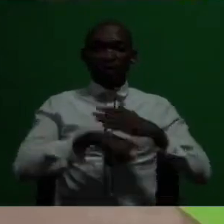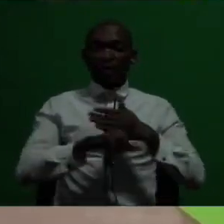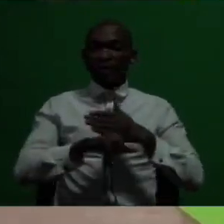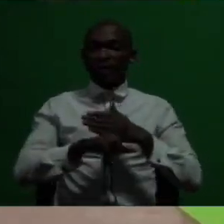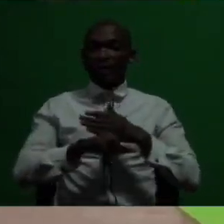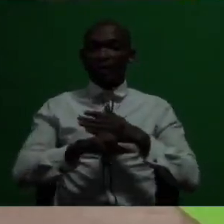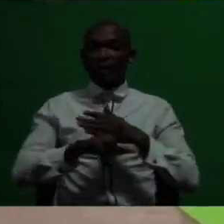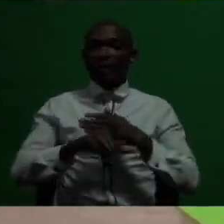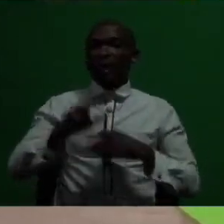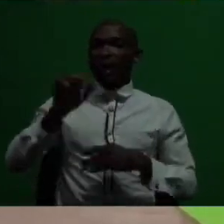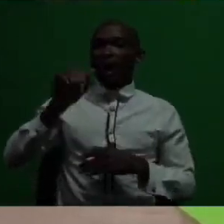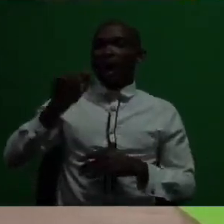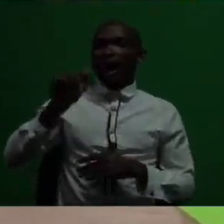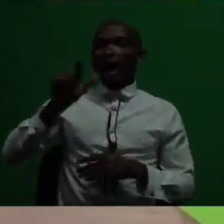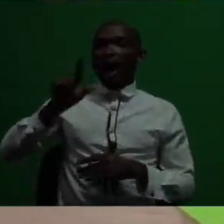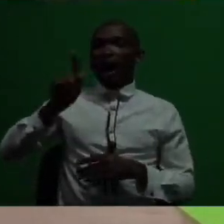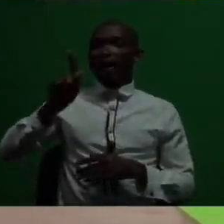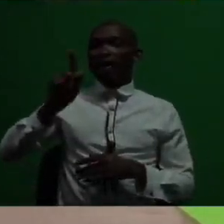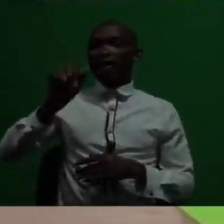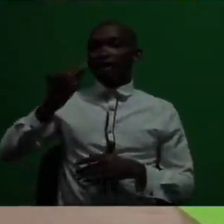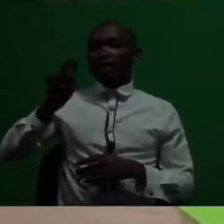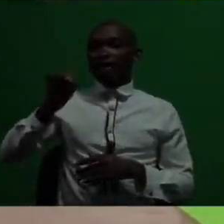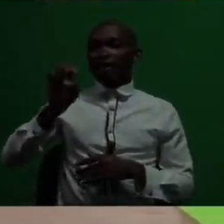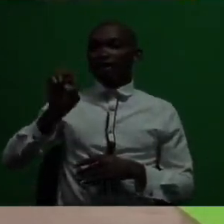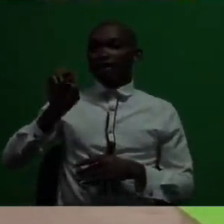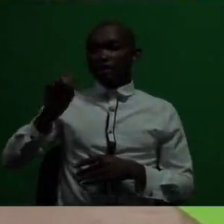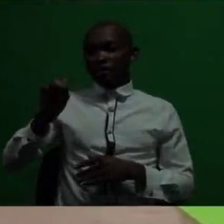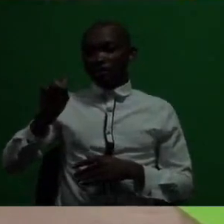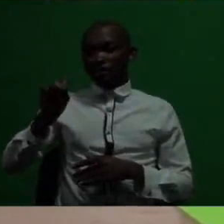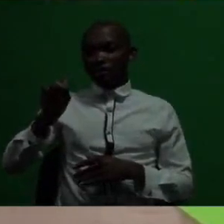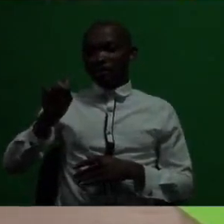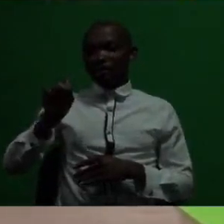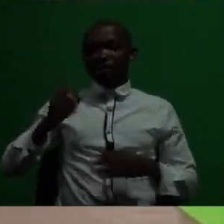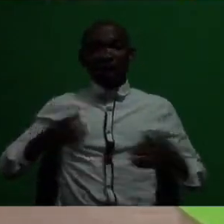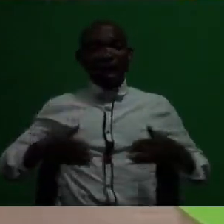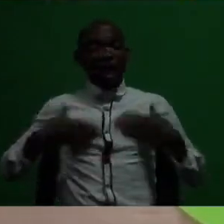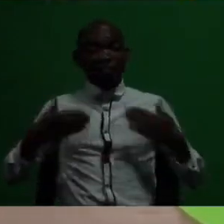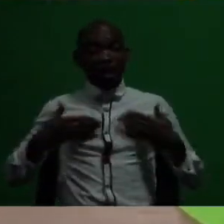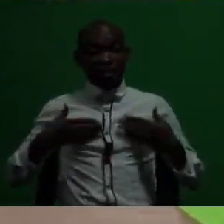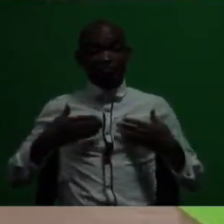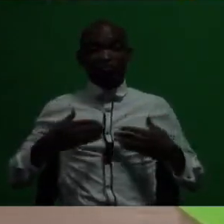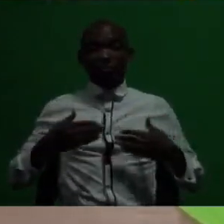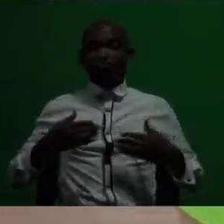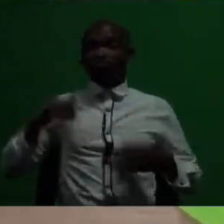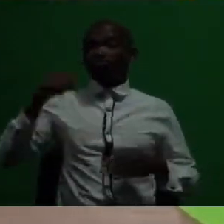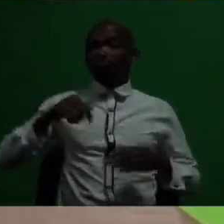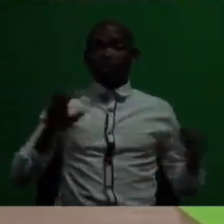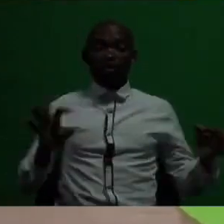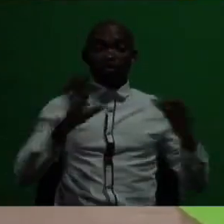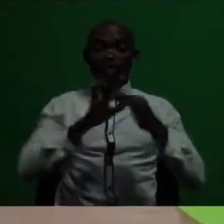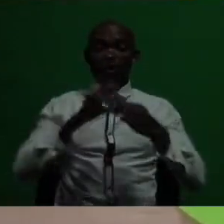in alkanes. So I saw you are happy today to join this lesson.